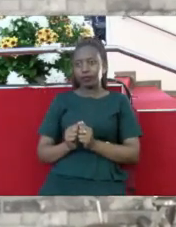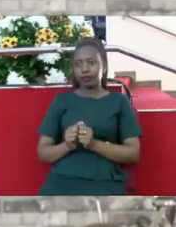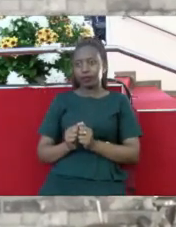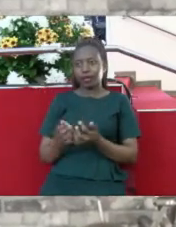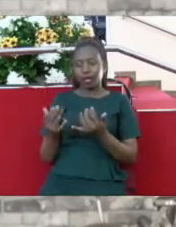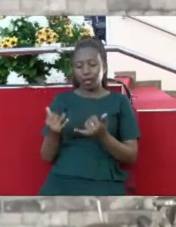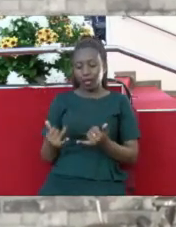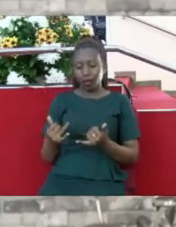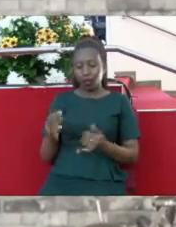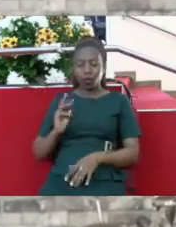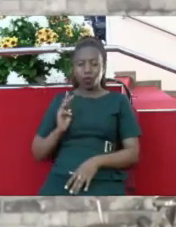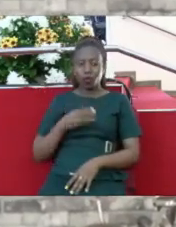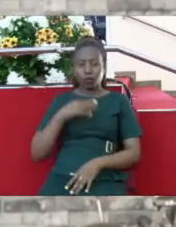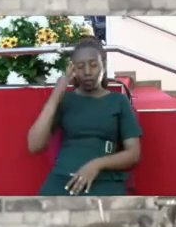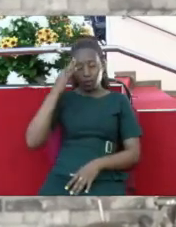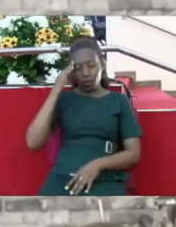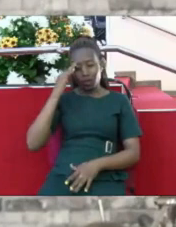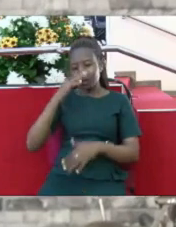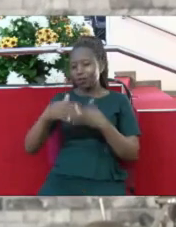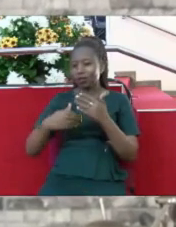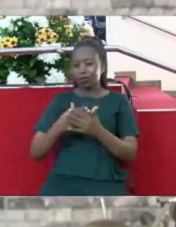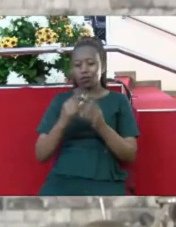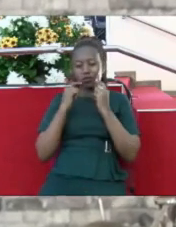have sinned. Number two. Dokezo la pili.